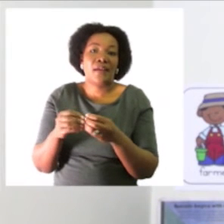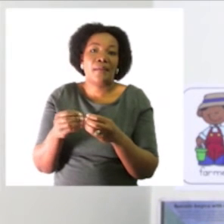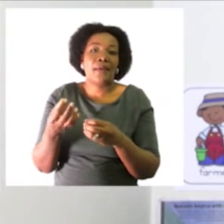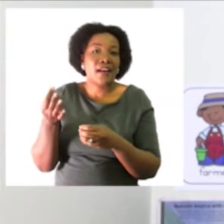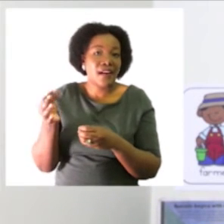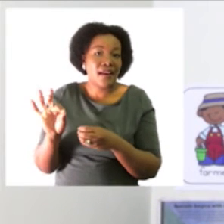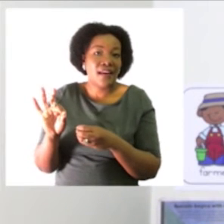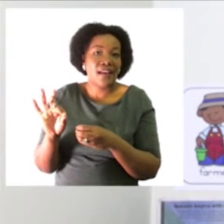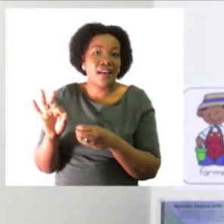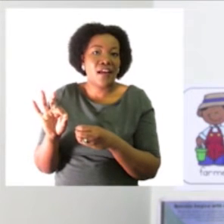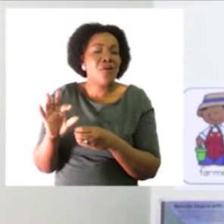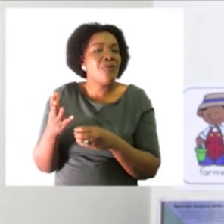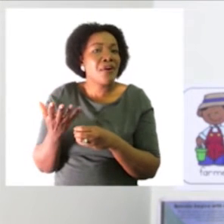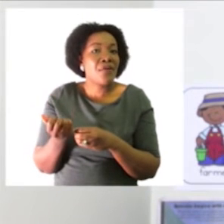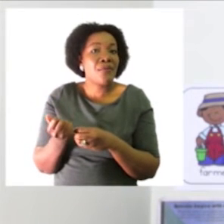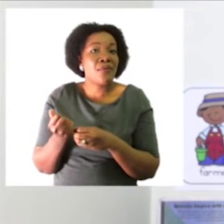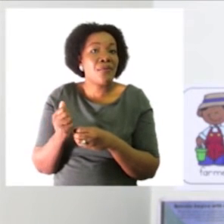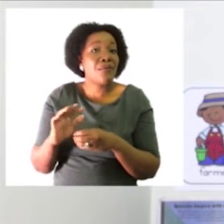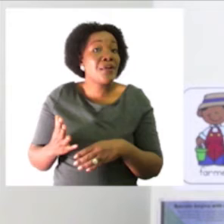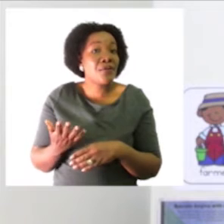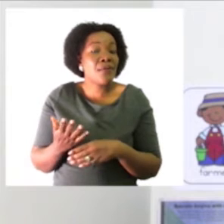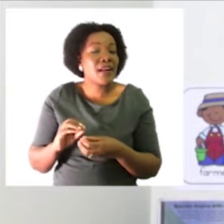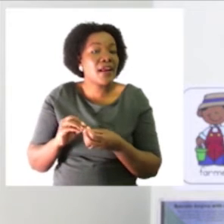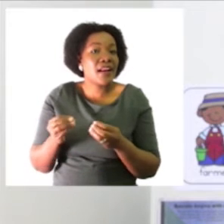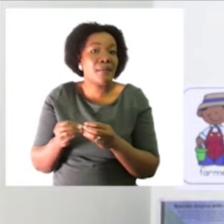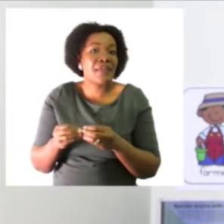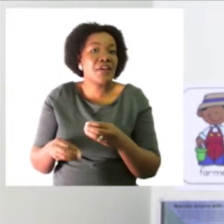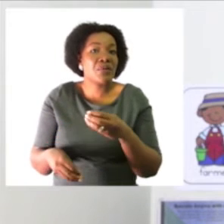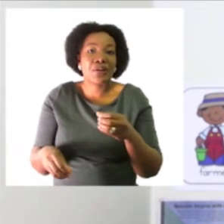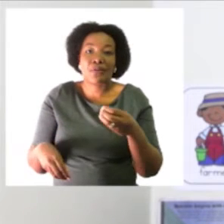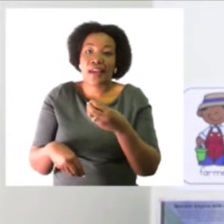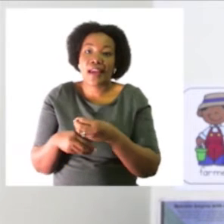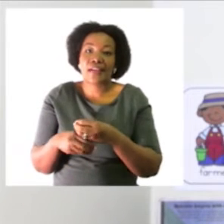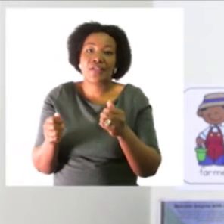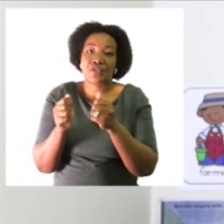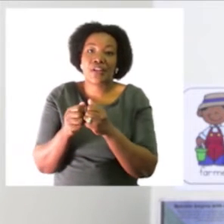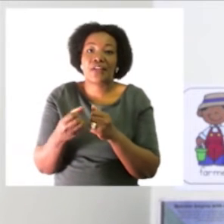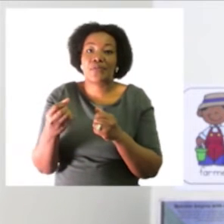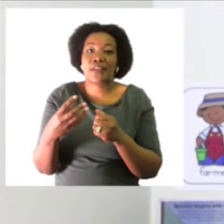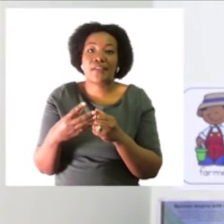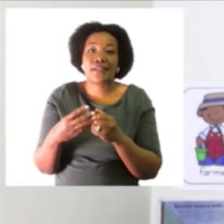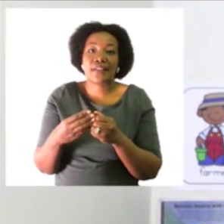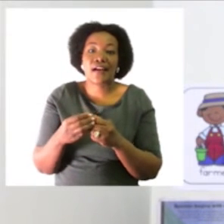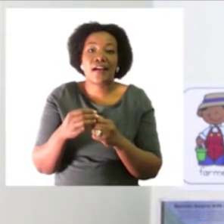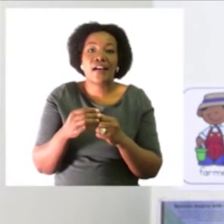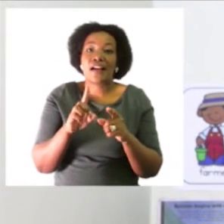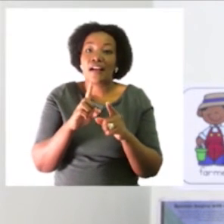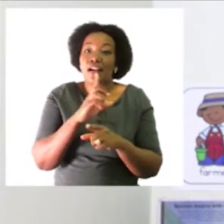adding a certain number here to give us the amount of 10. How many can we add here to give us a total of